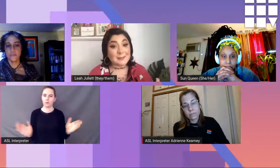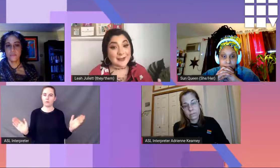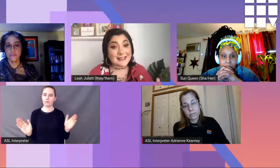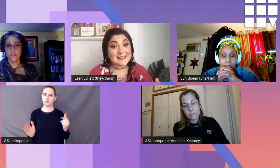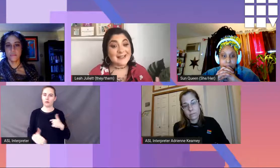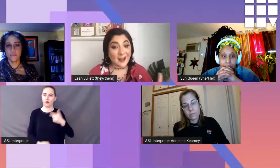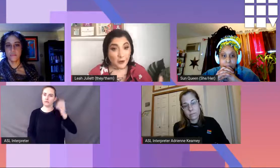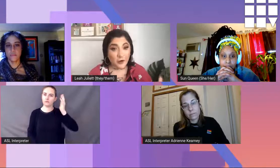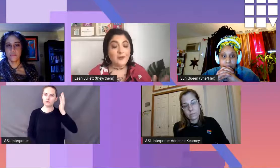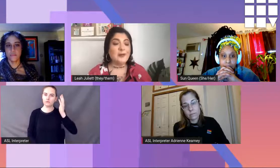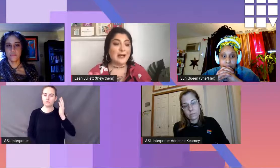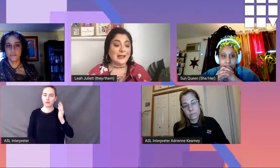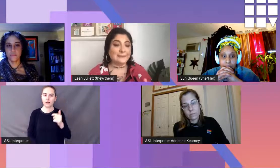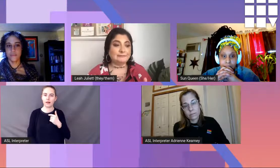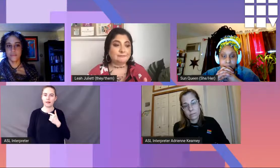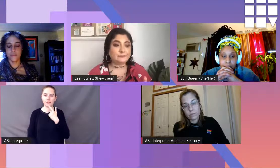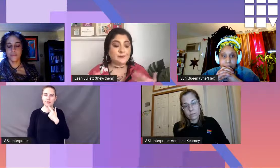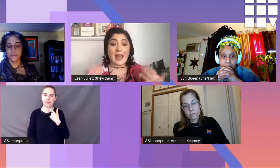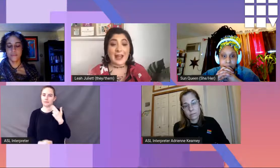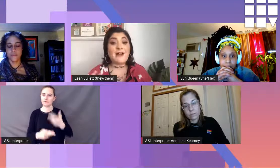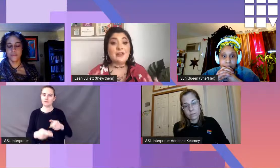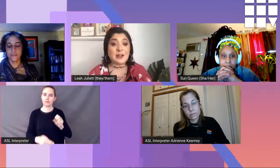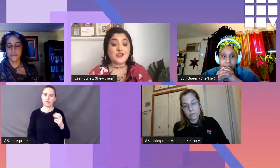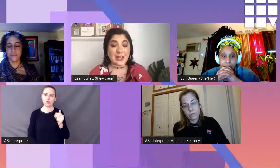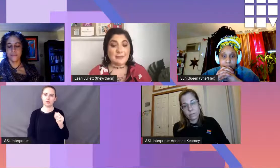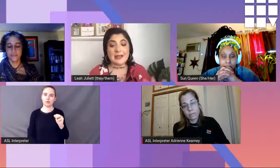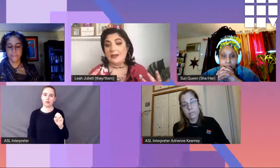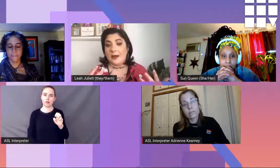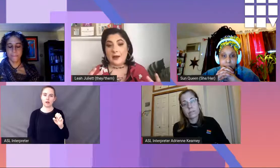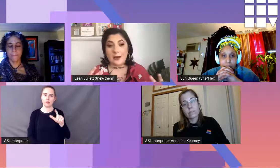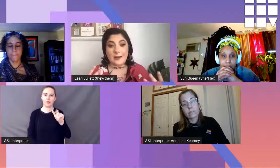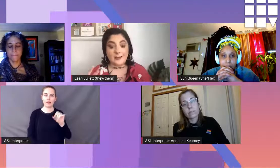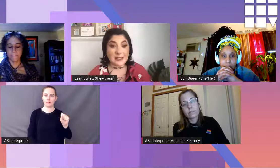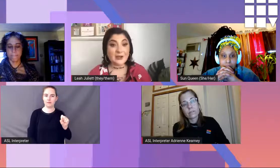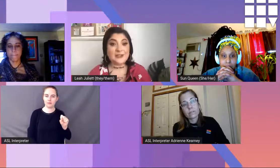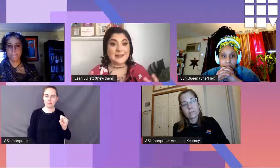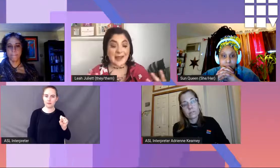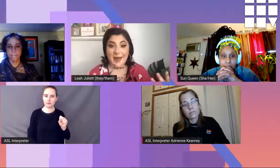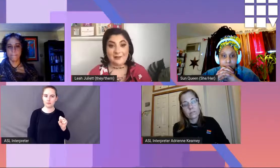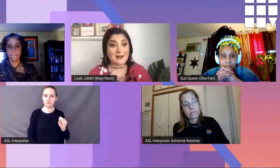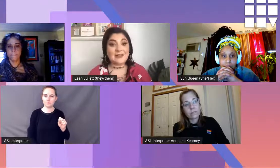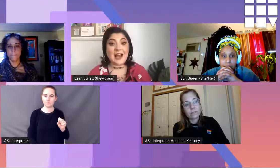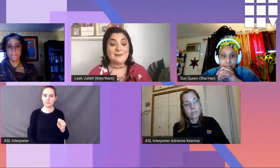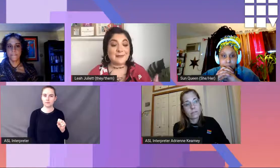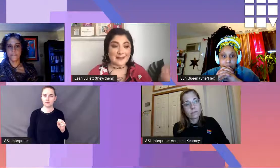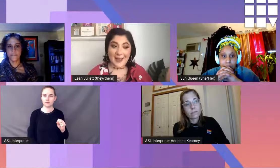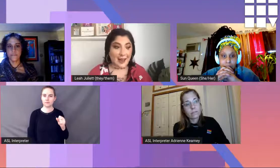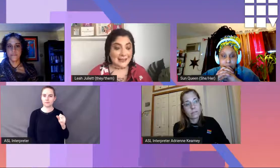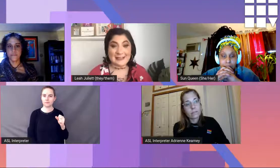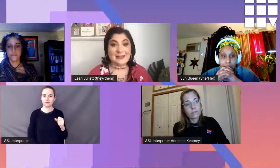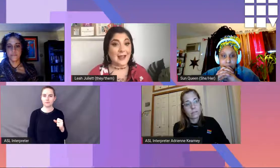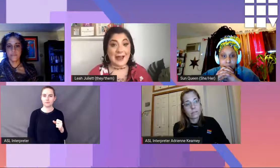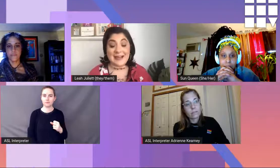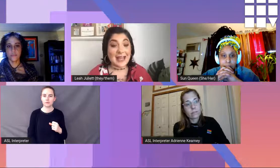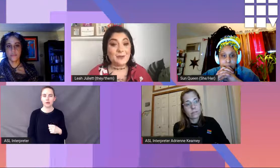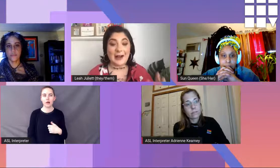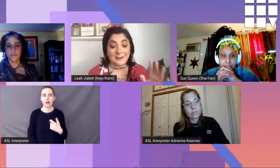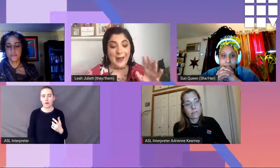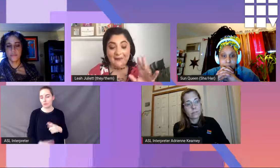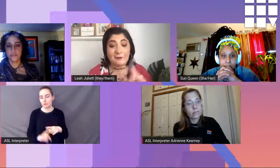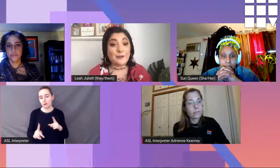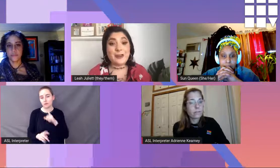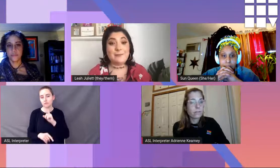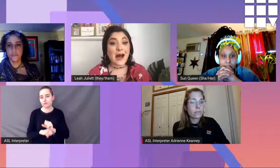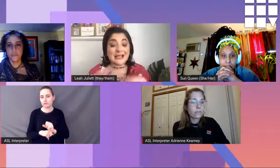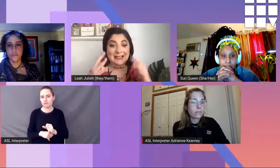not shameless at all. I have a lot of shame, and it appears at a lot of times at night when